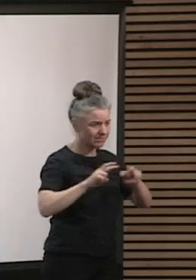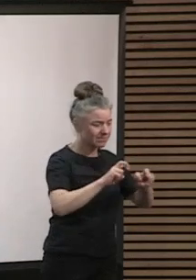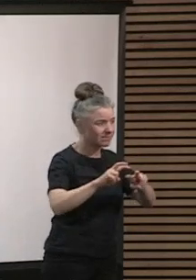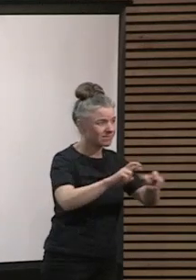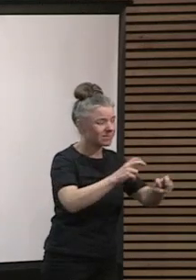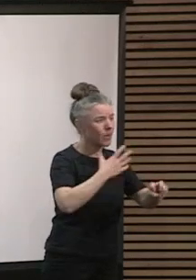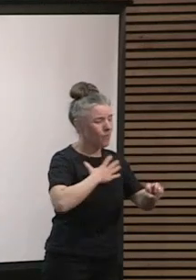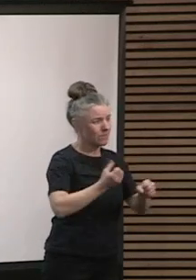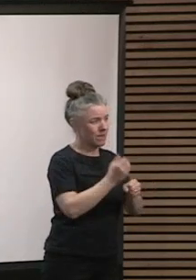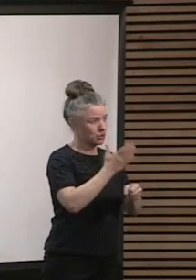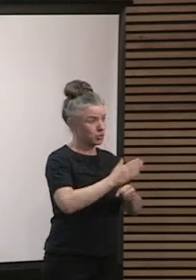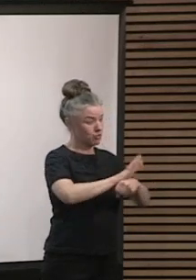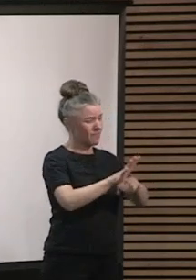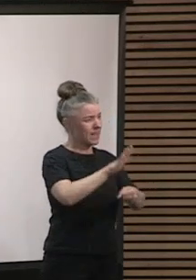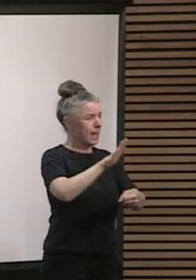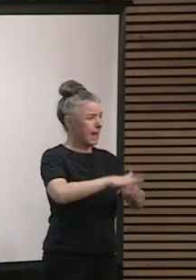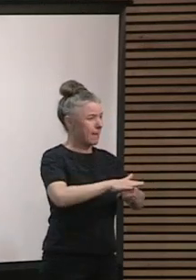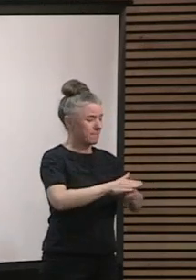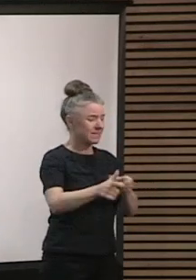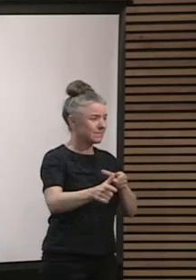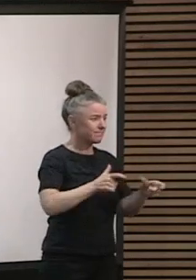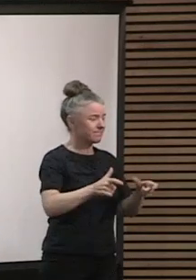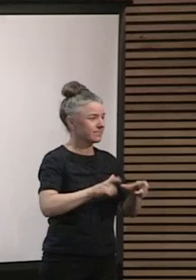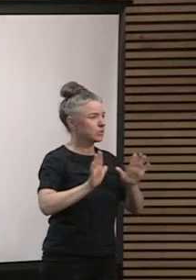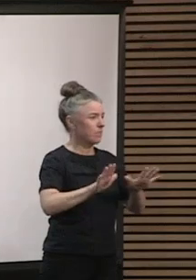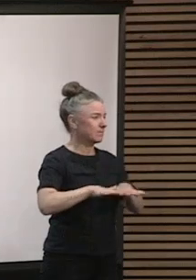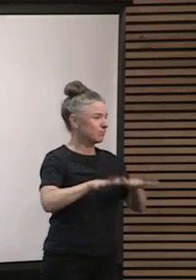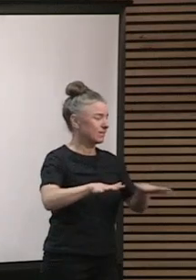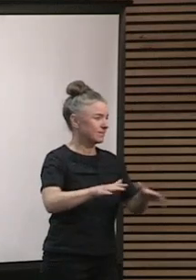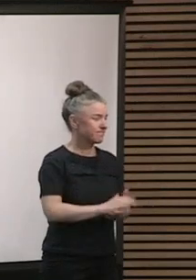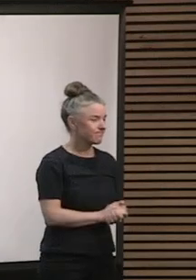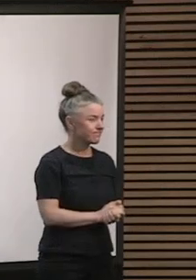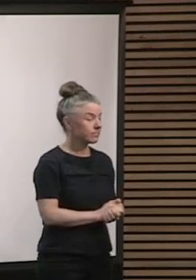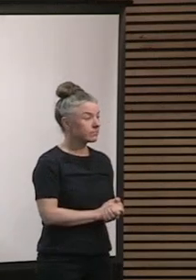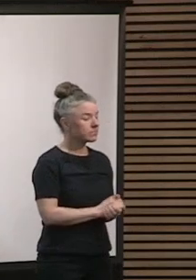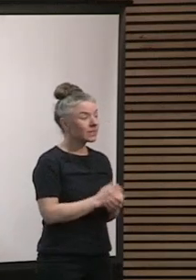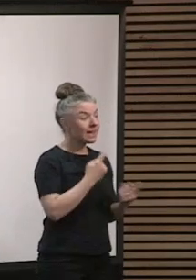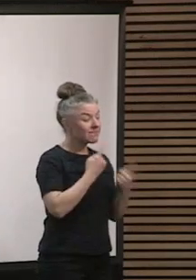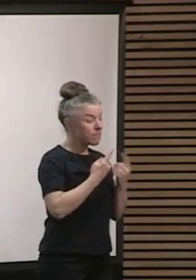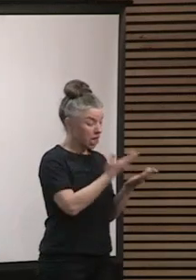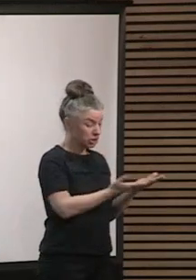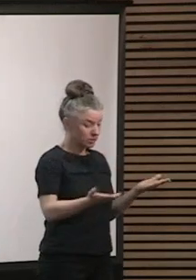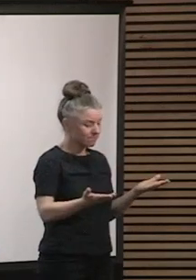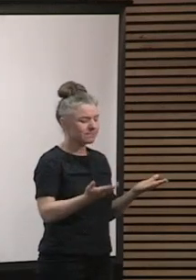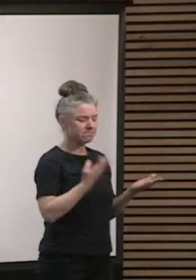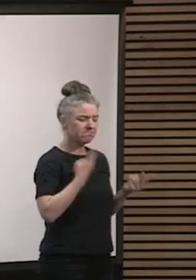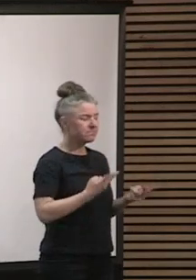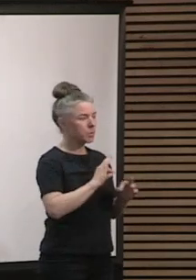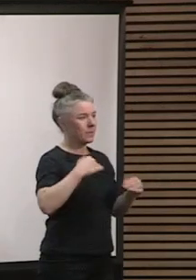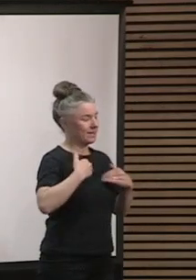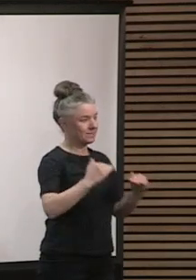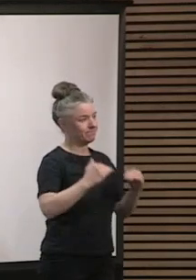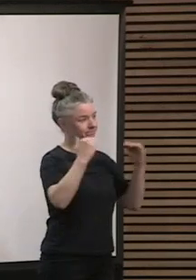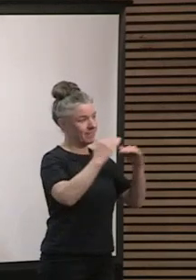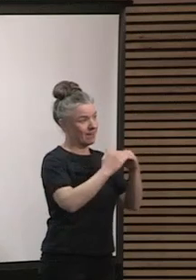the virus. There is nothing to suggest we need to move to a level four lockdown at this stage,